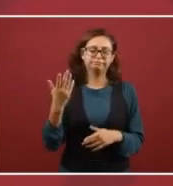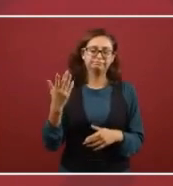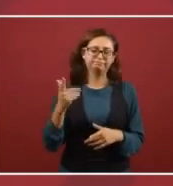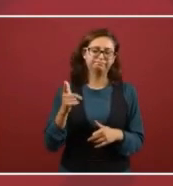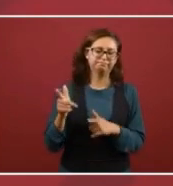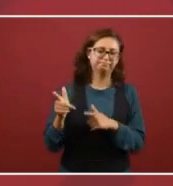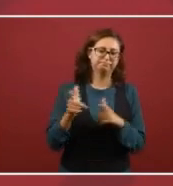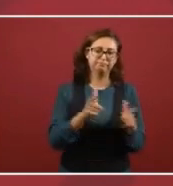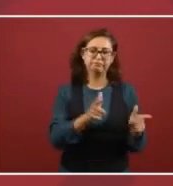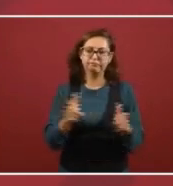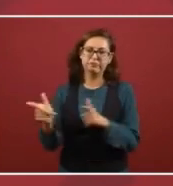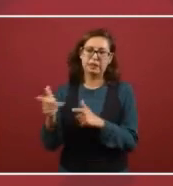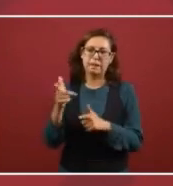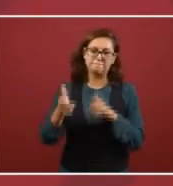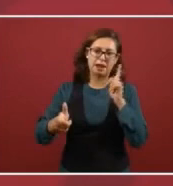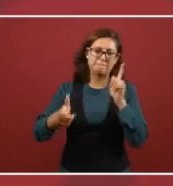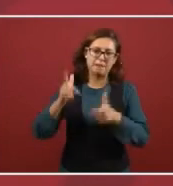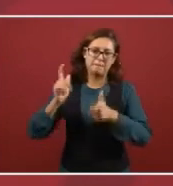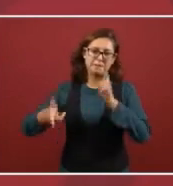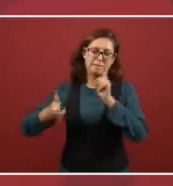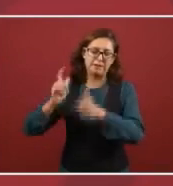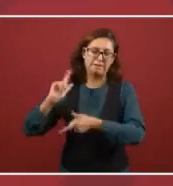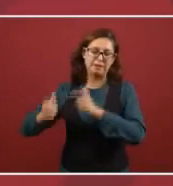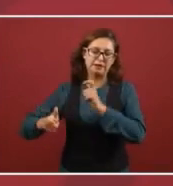in the shootings